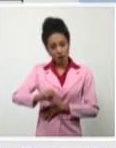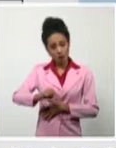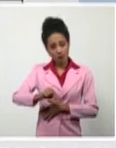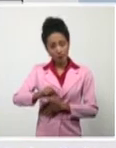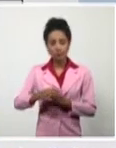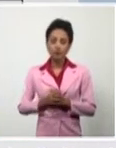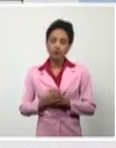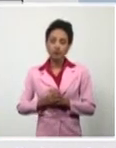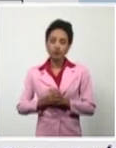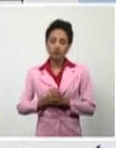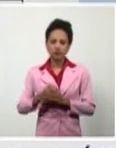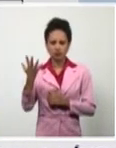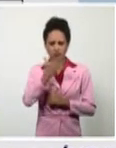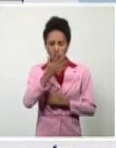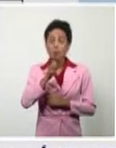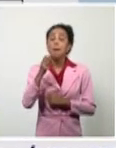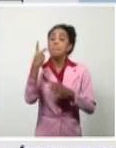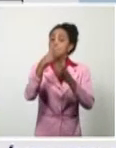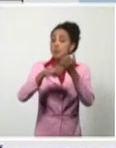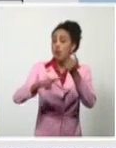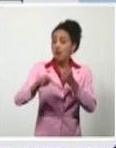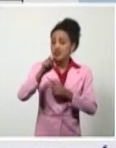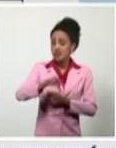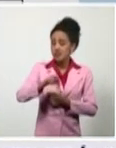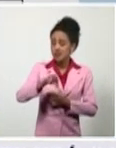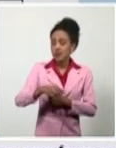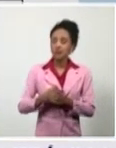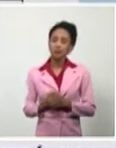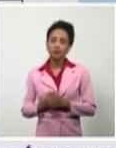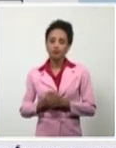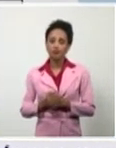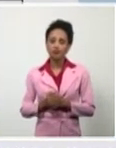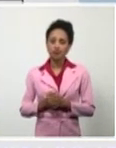in the world.